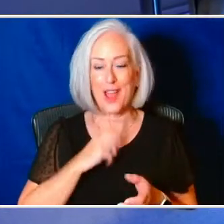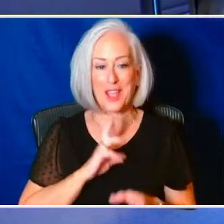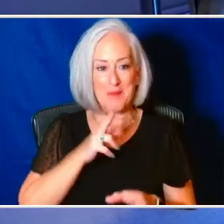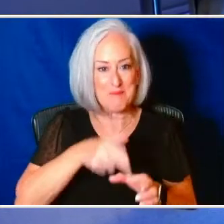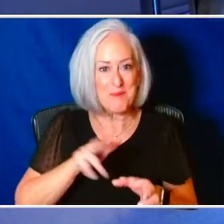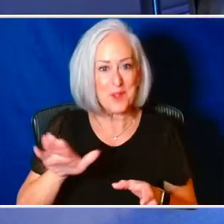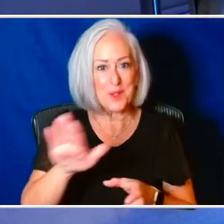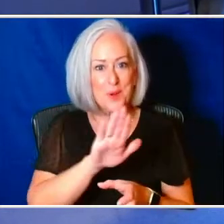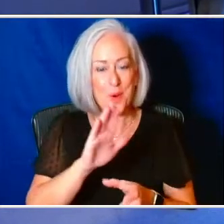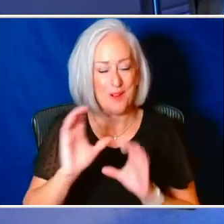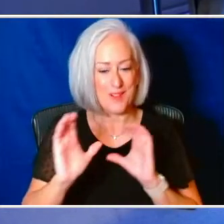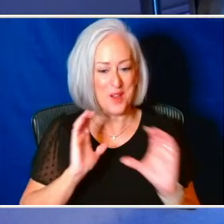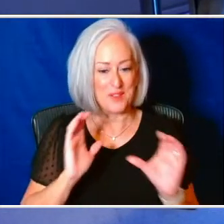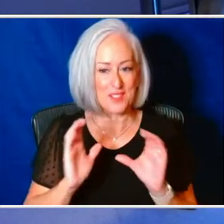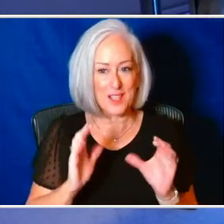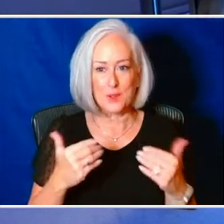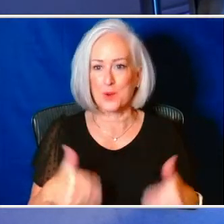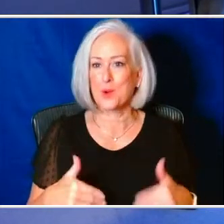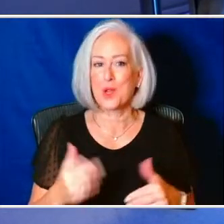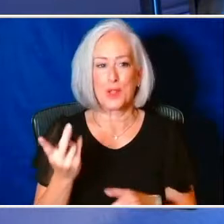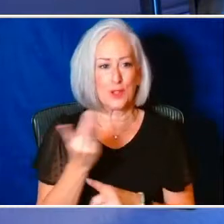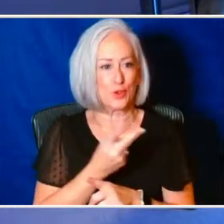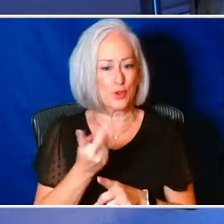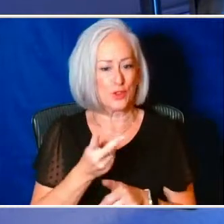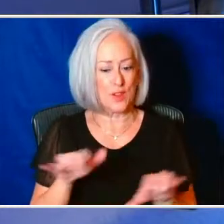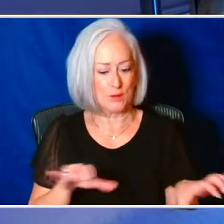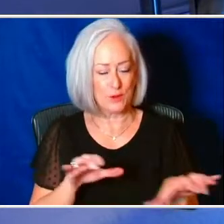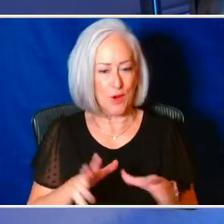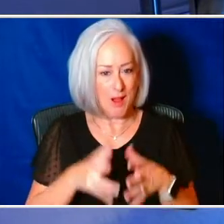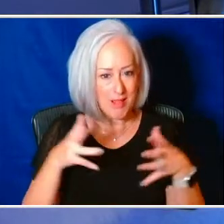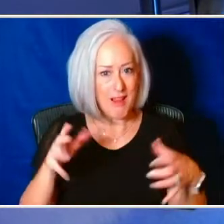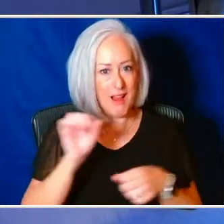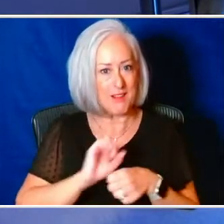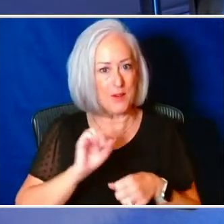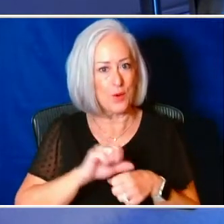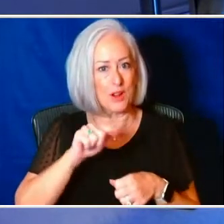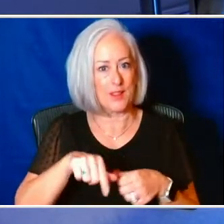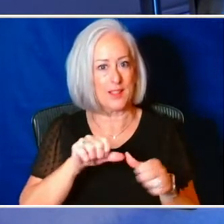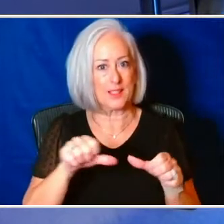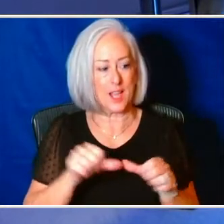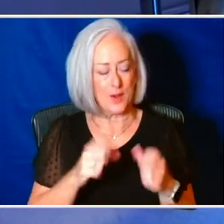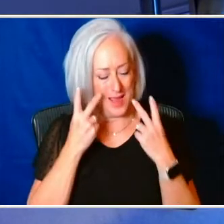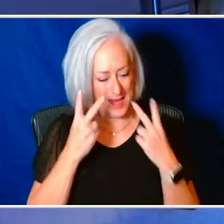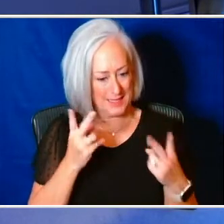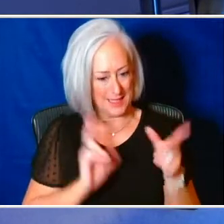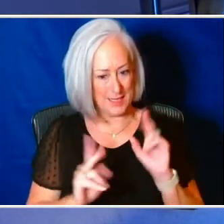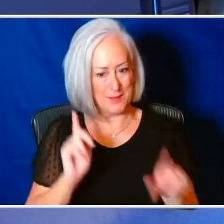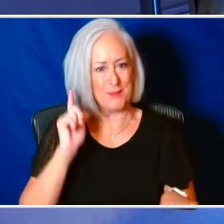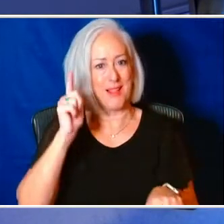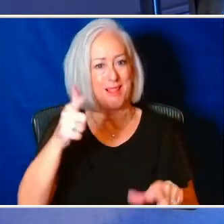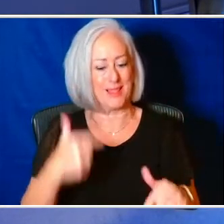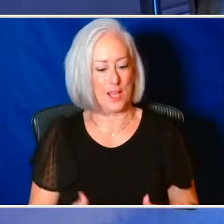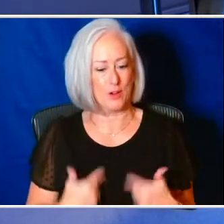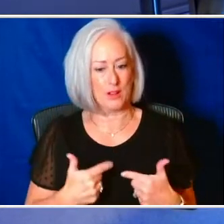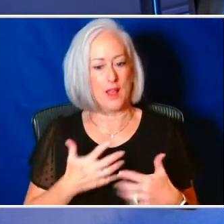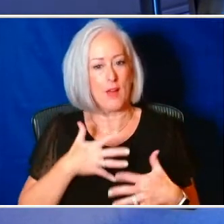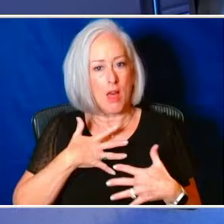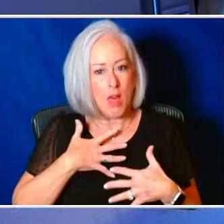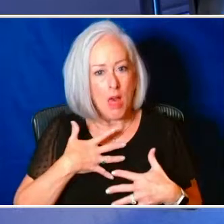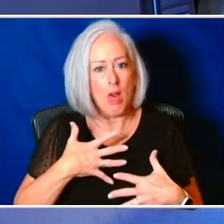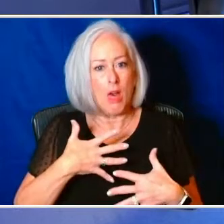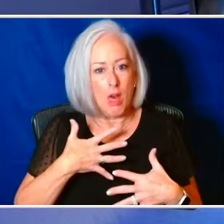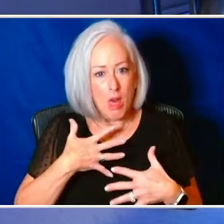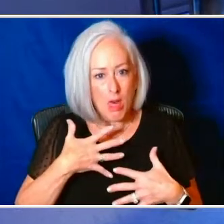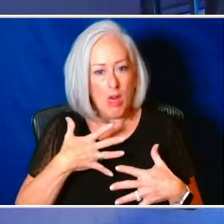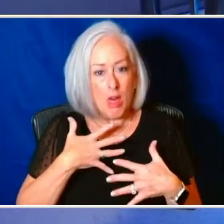you all have done a lot of work in this area. And I see people all the time who are short of breath later in life, so I'm really excited about this study. And Dr.